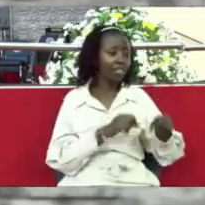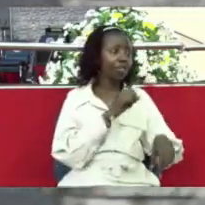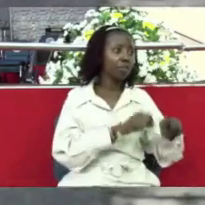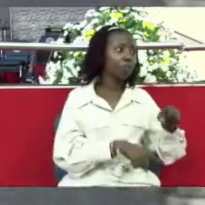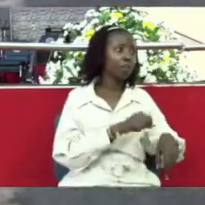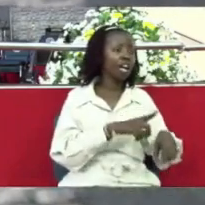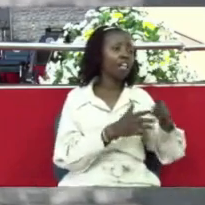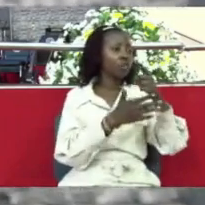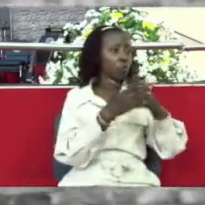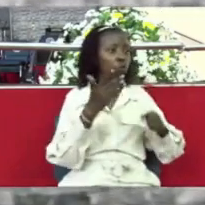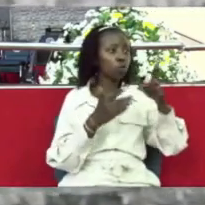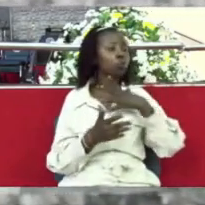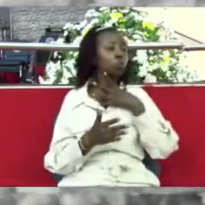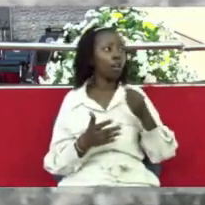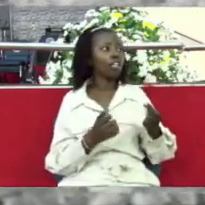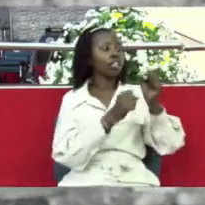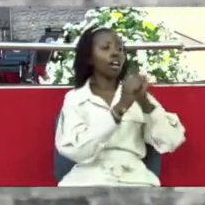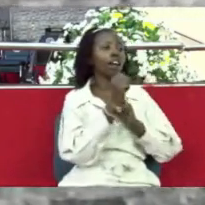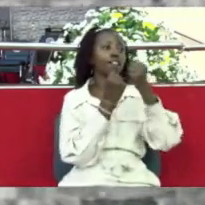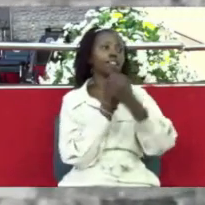want to harvest.